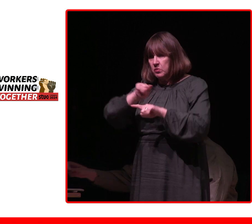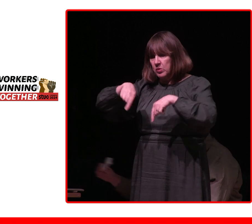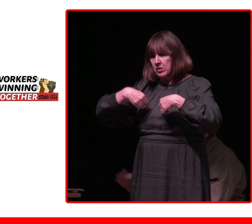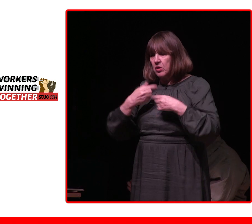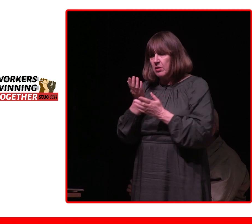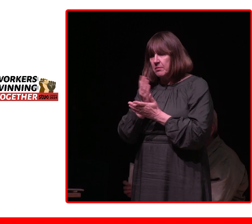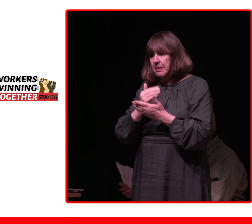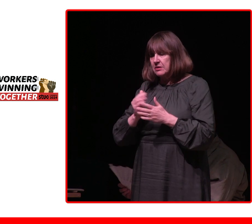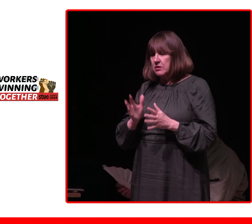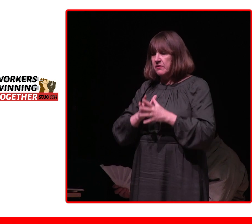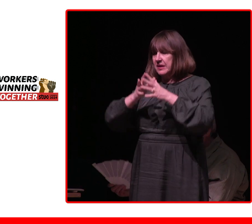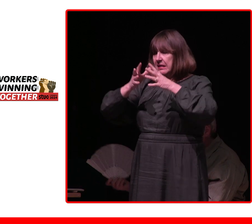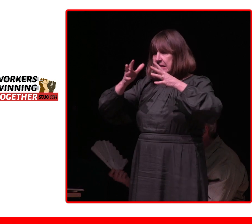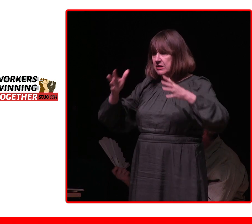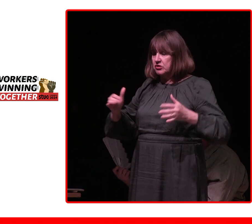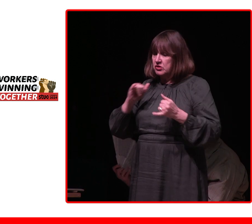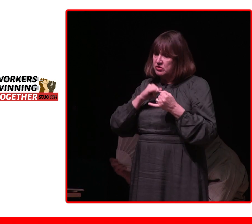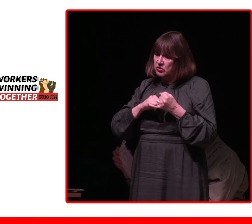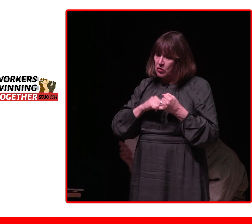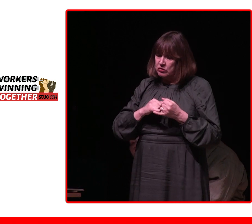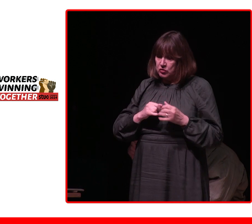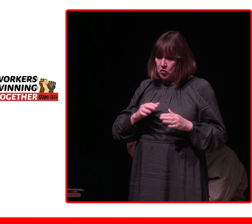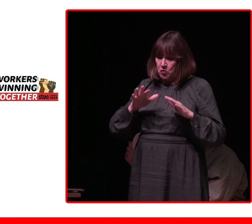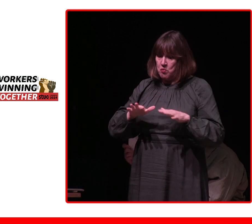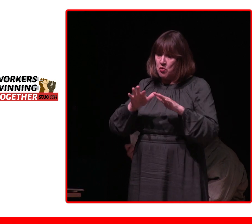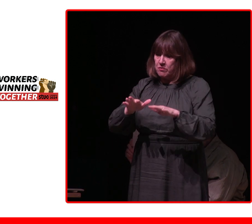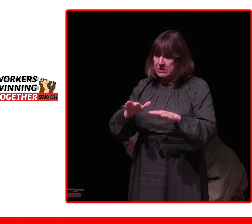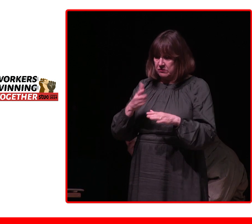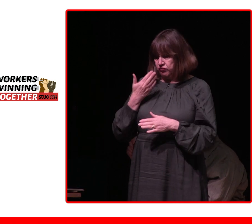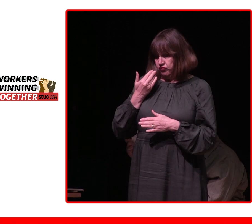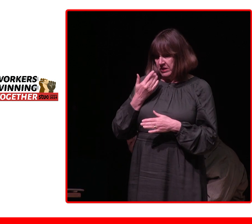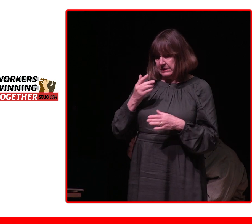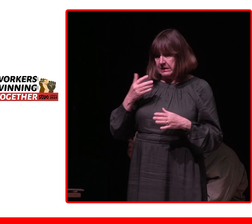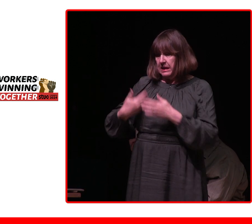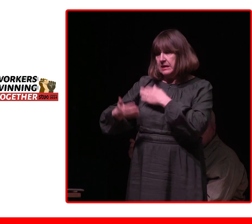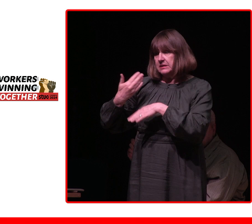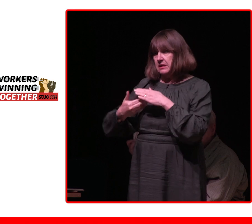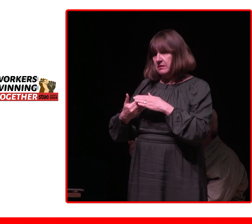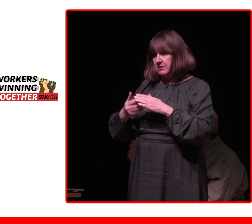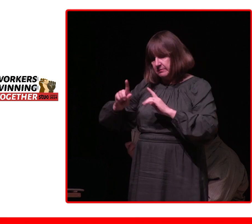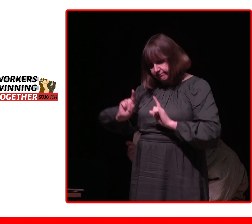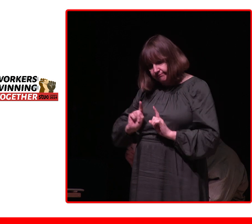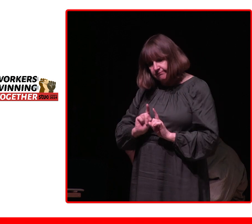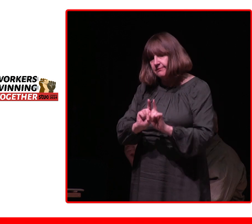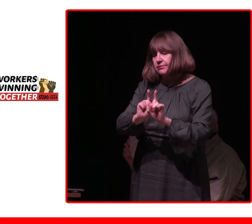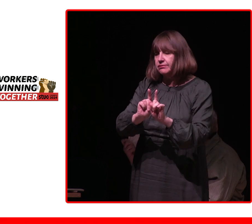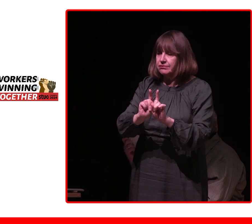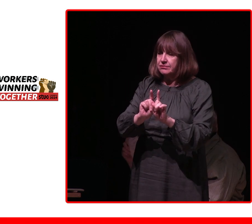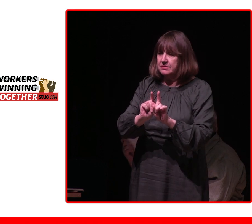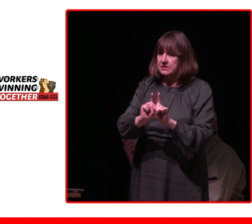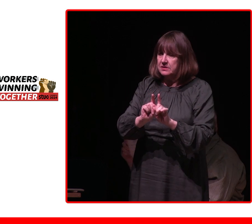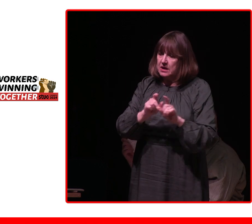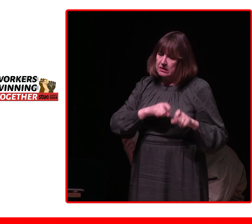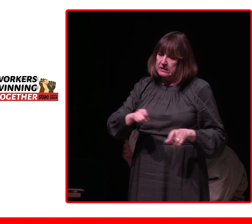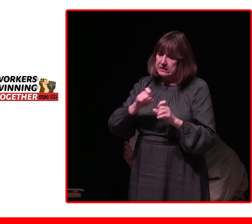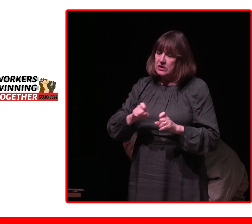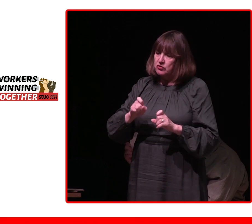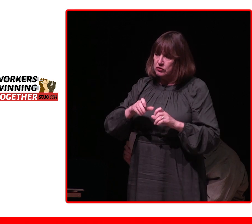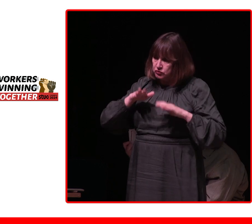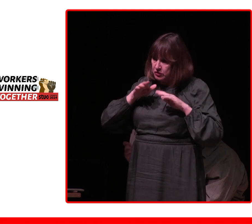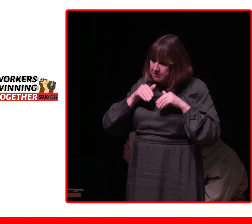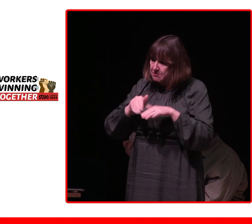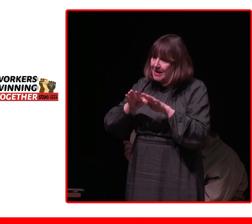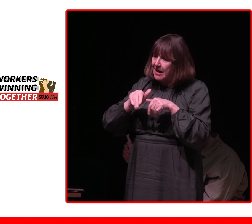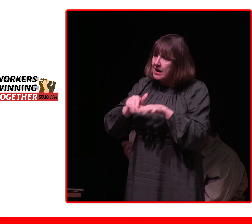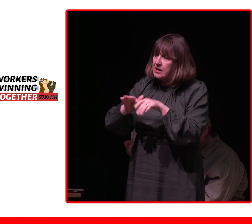of the largest social movement in recent history. Stand with Palestine. Continue to march to demonstrate